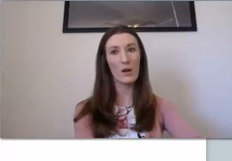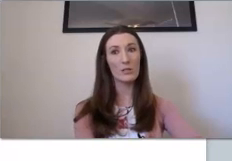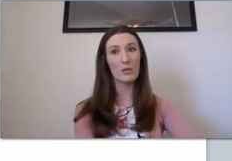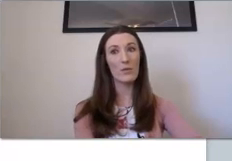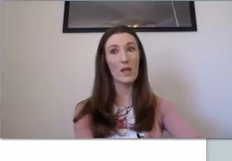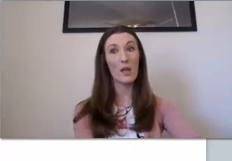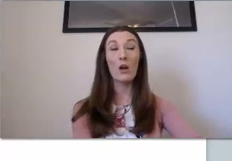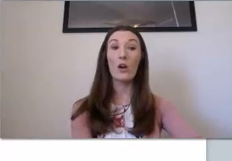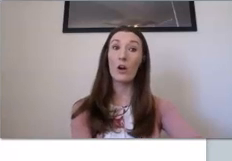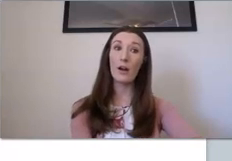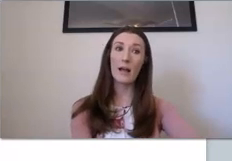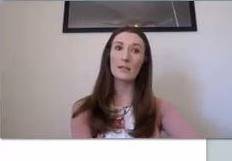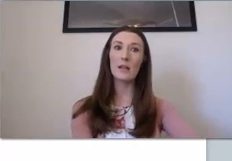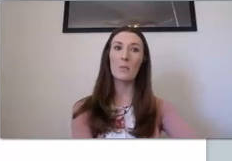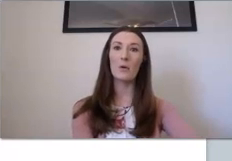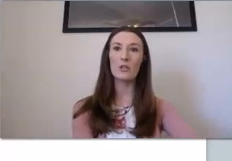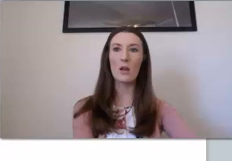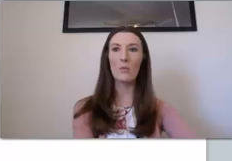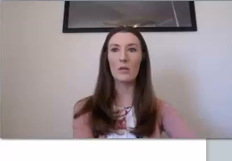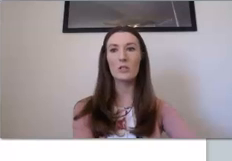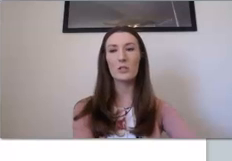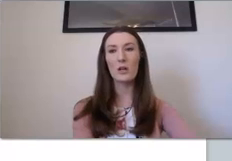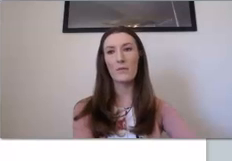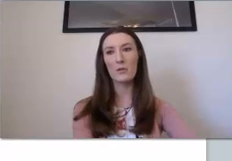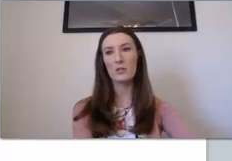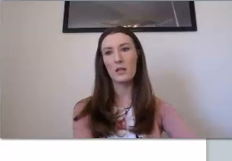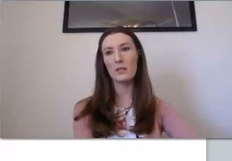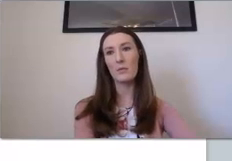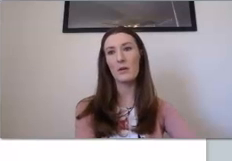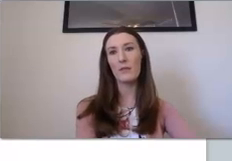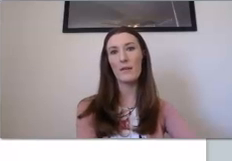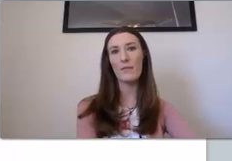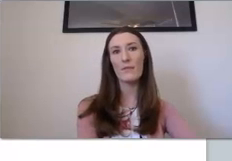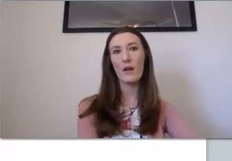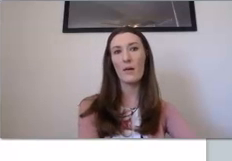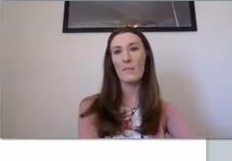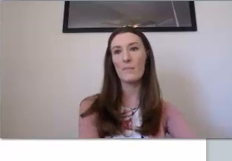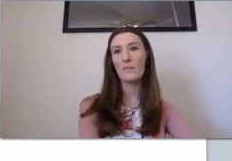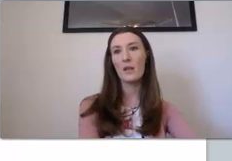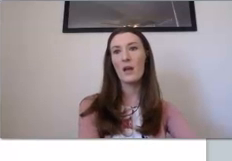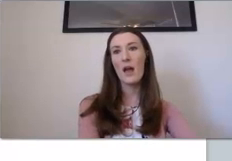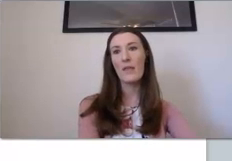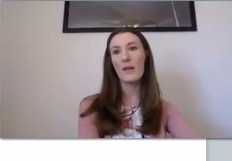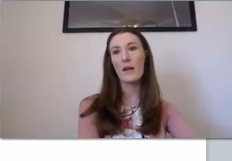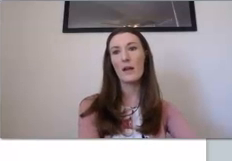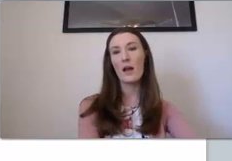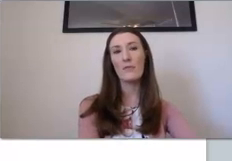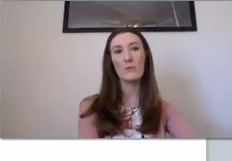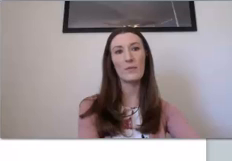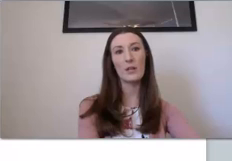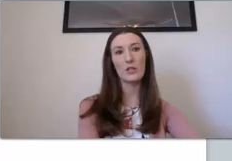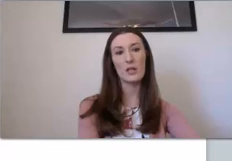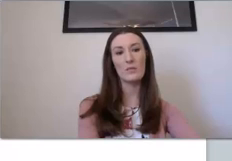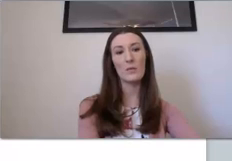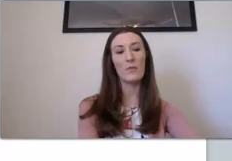moving on to the car accident portion, which unfortunately is a part of life. And then after